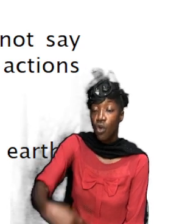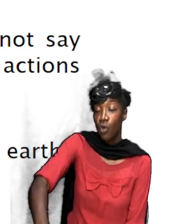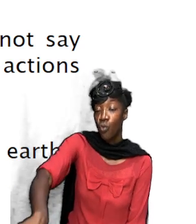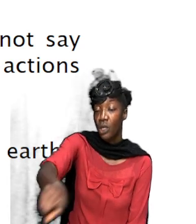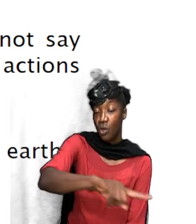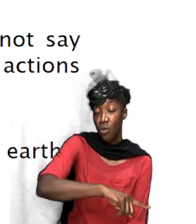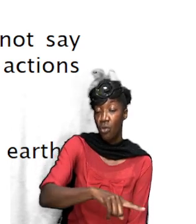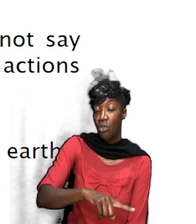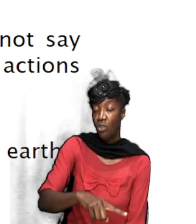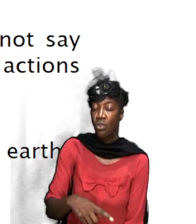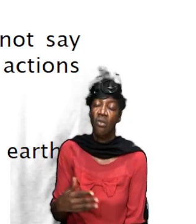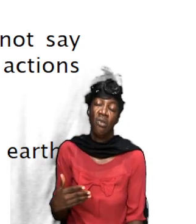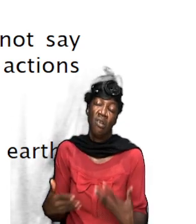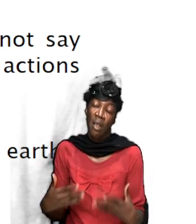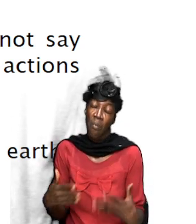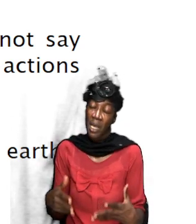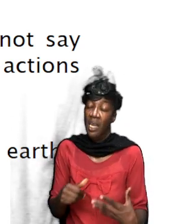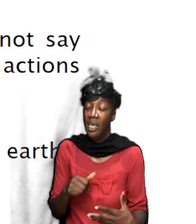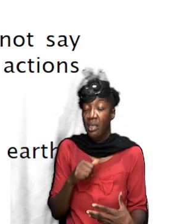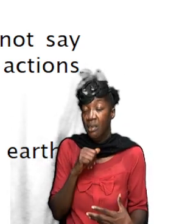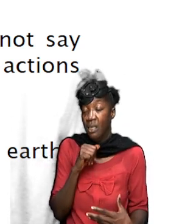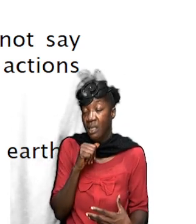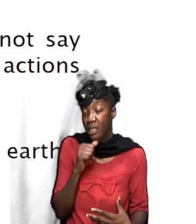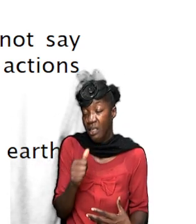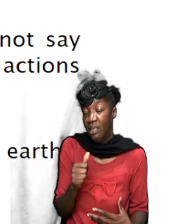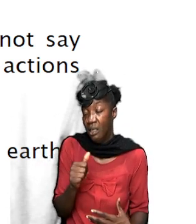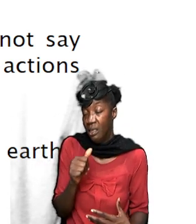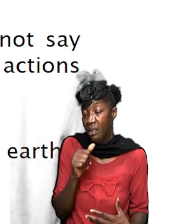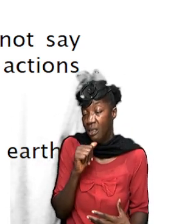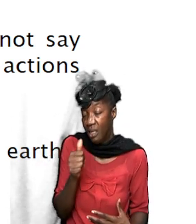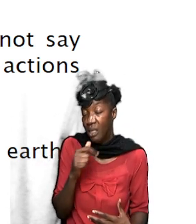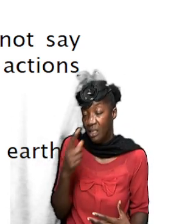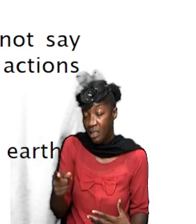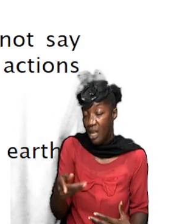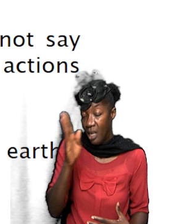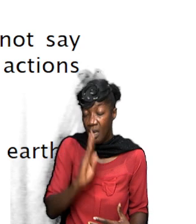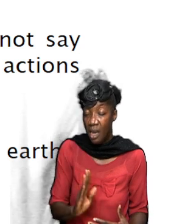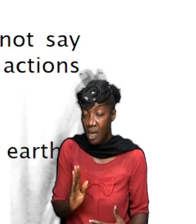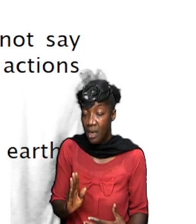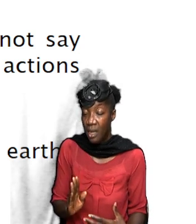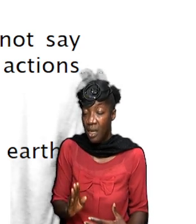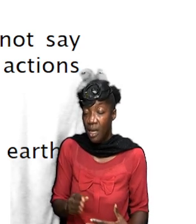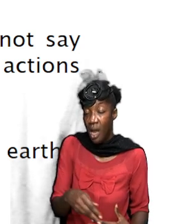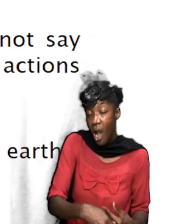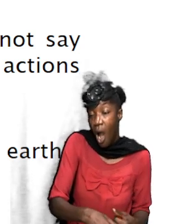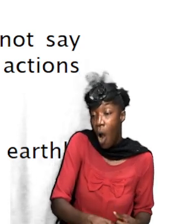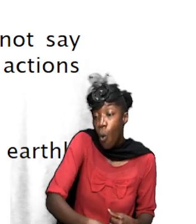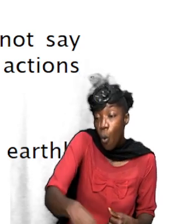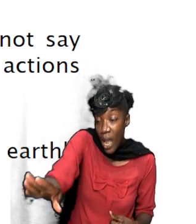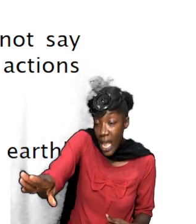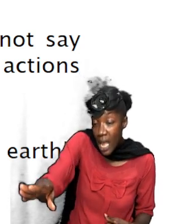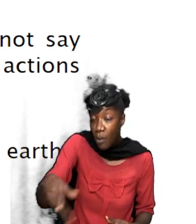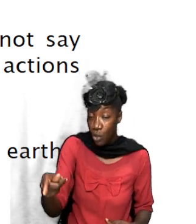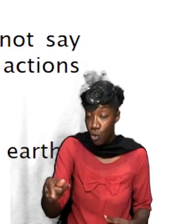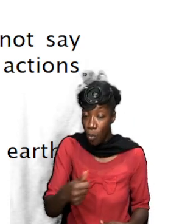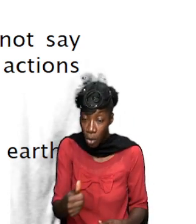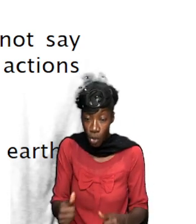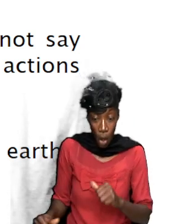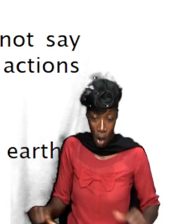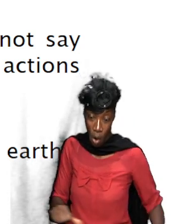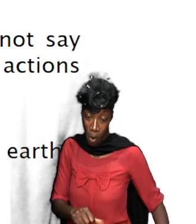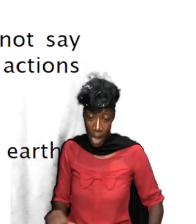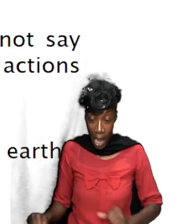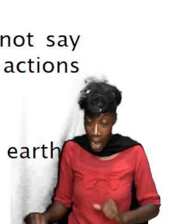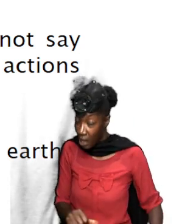We might not say, God, away with you. We might not say, God, we want to replace you. But our actions and what